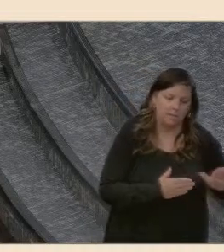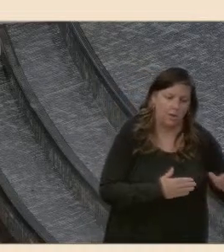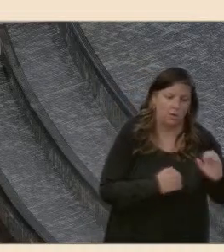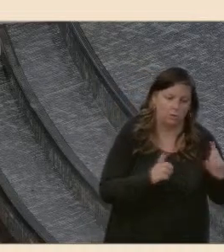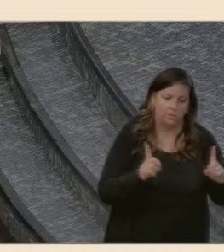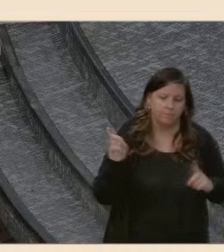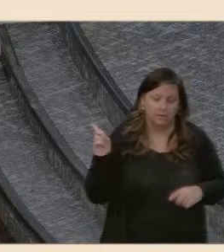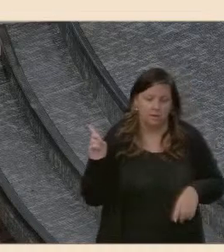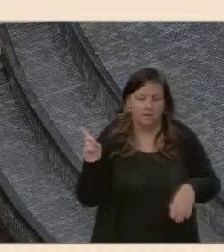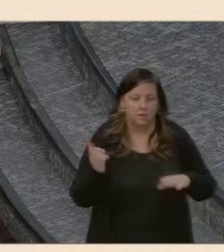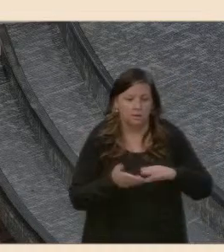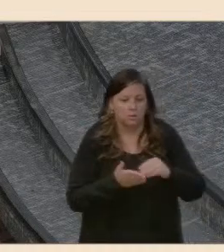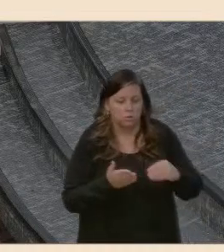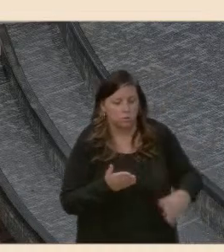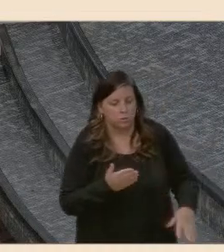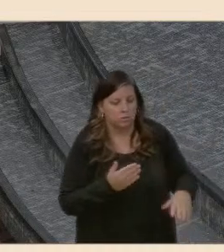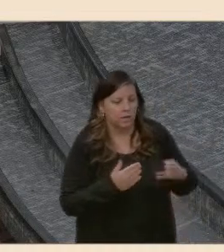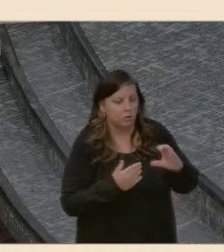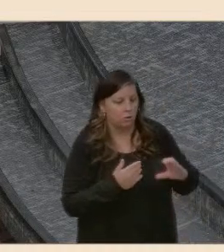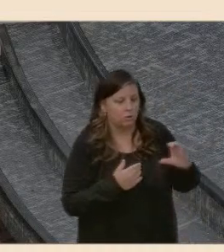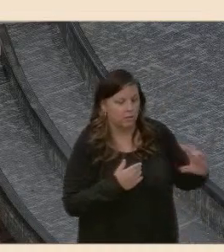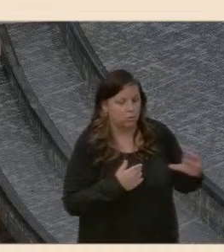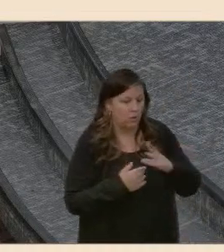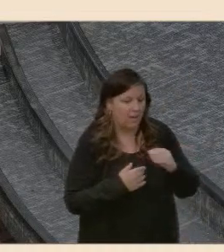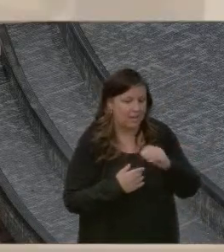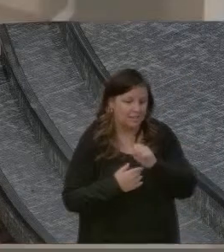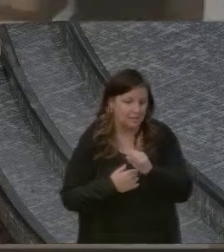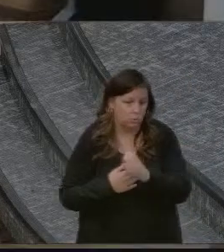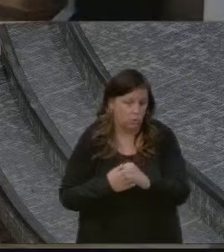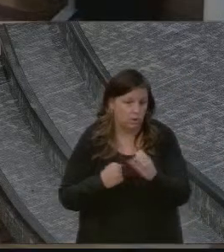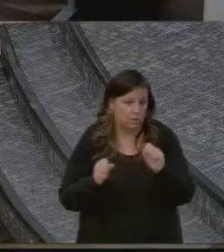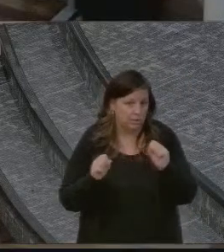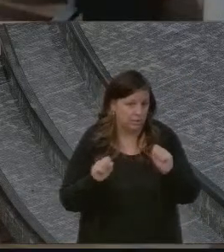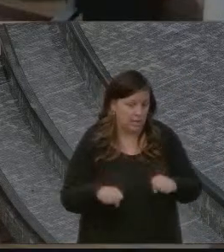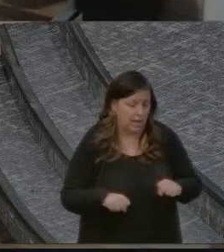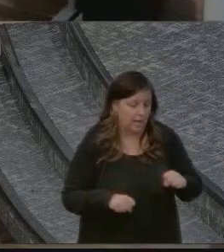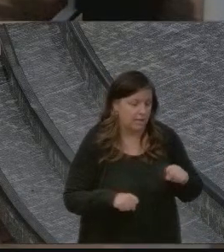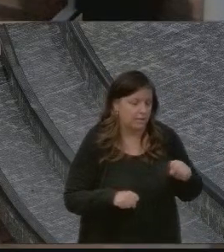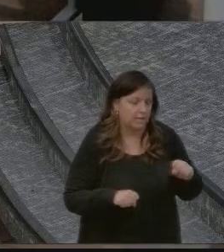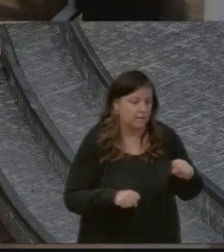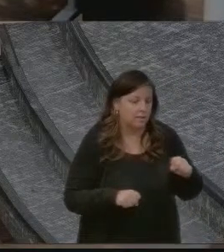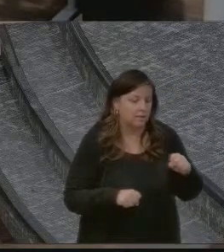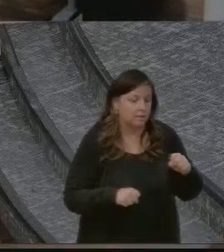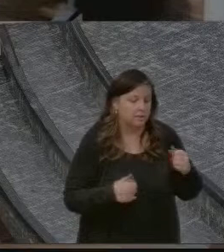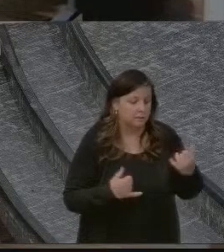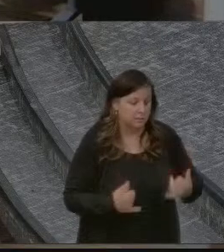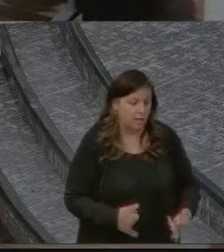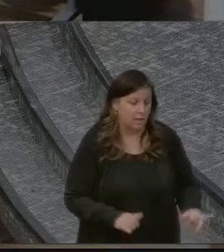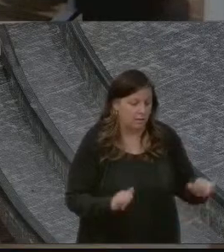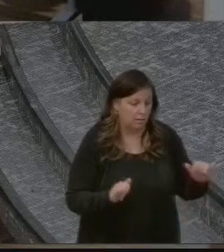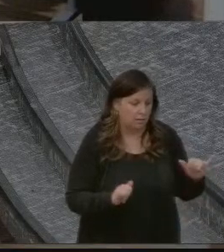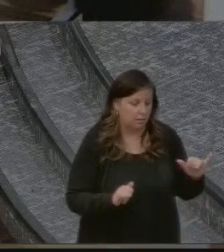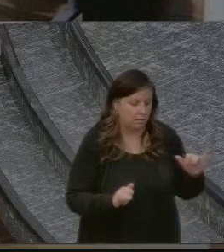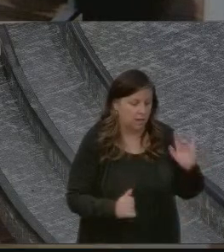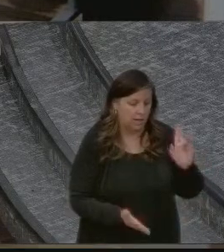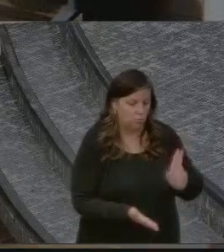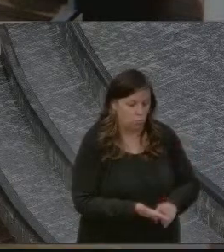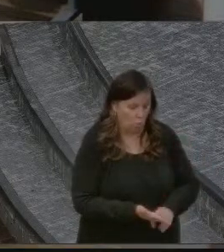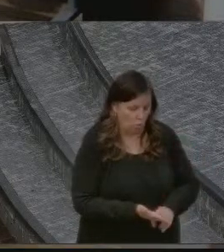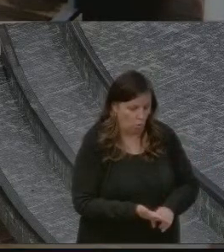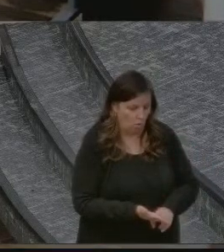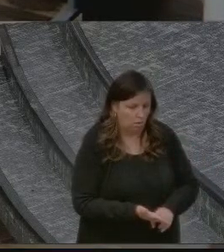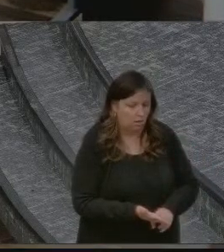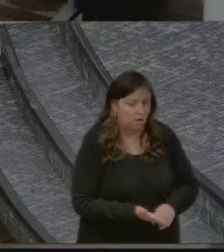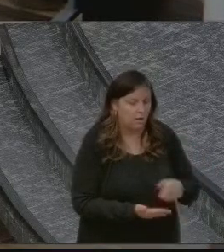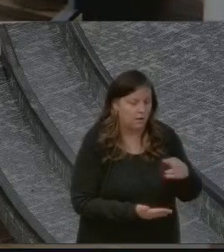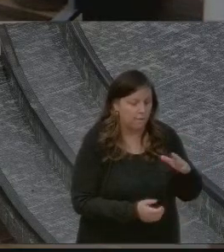Central High School as well as Cedar can still remain enrolled as full-time students at our comprehensive high